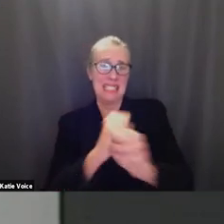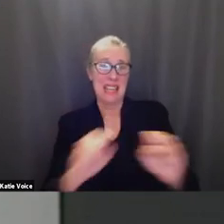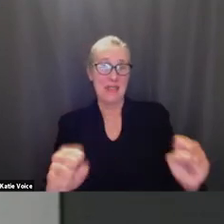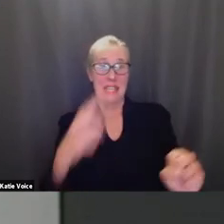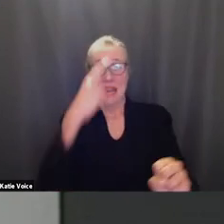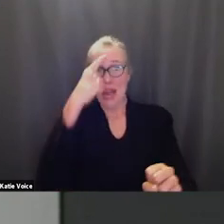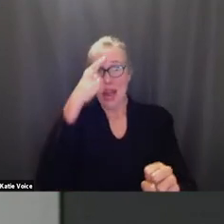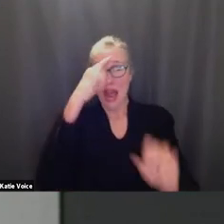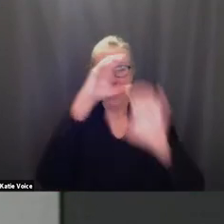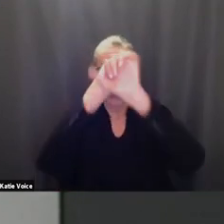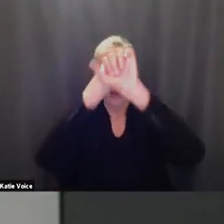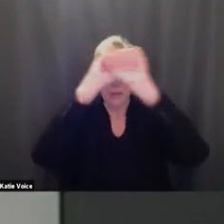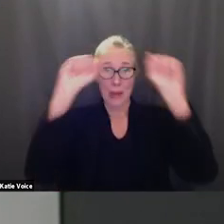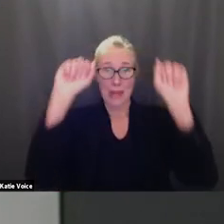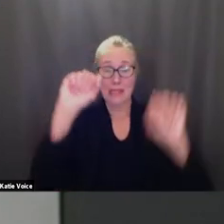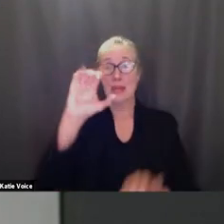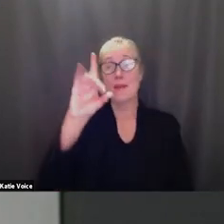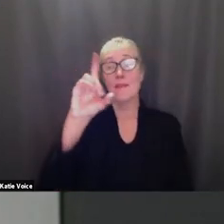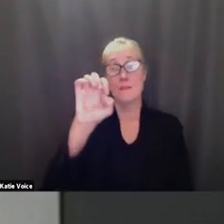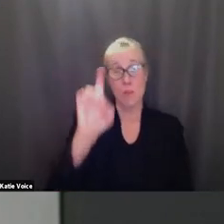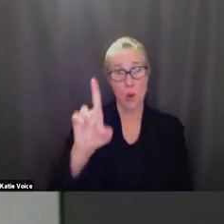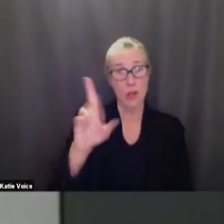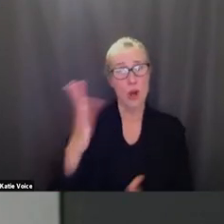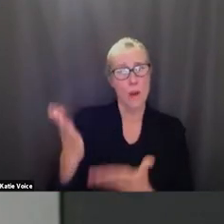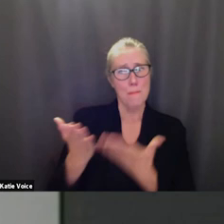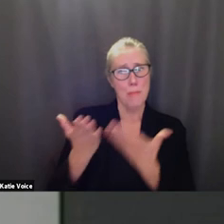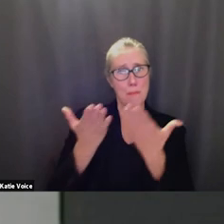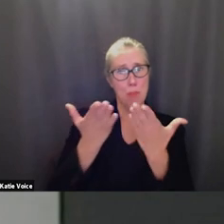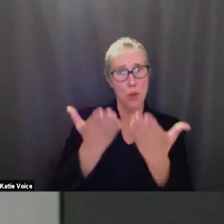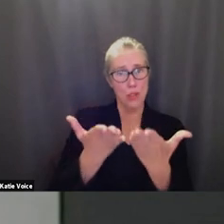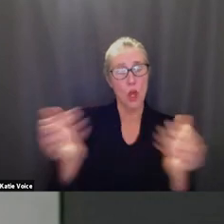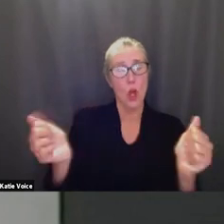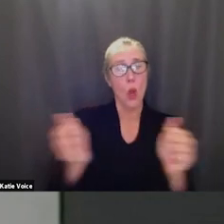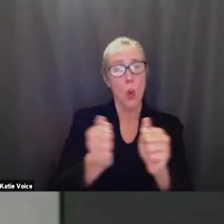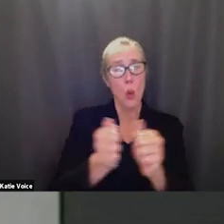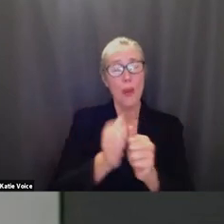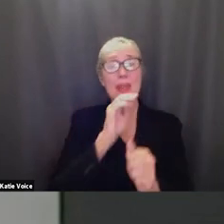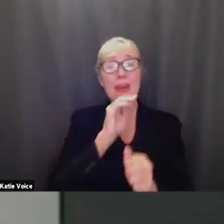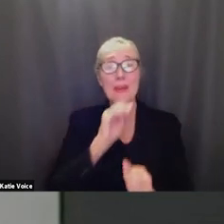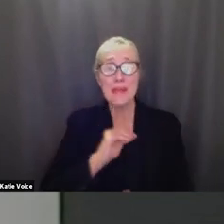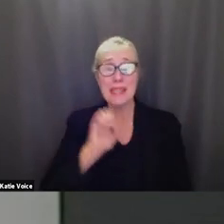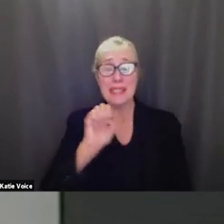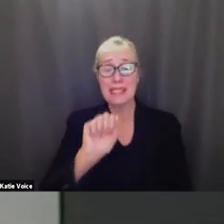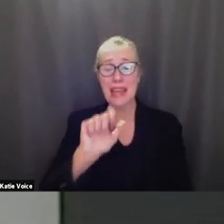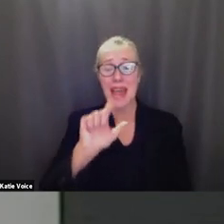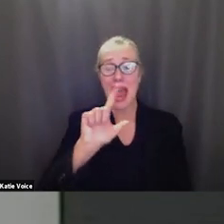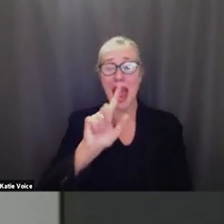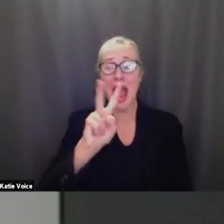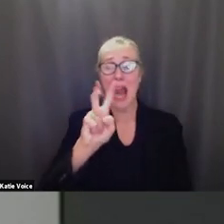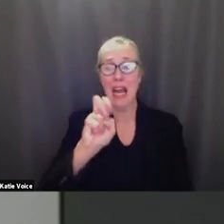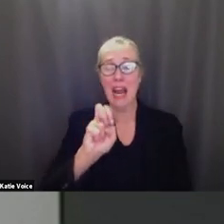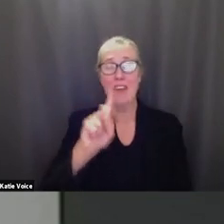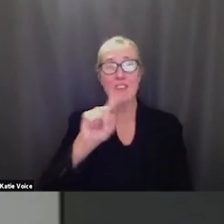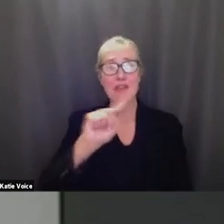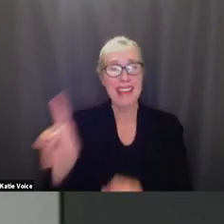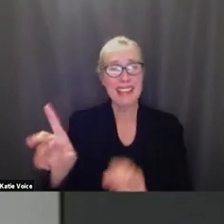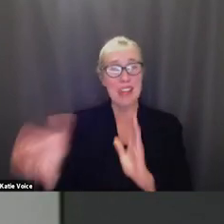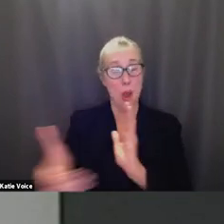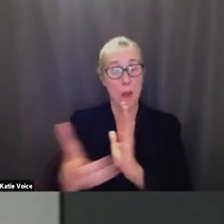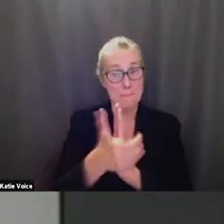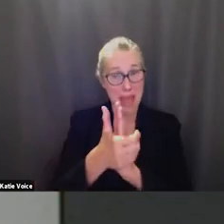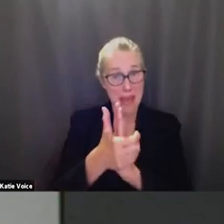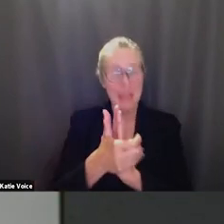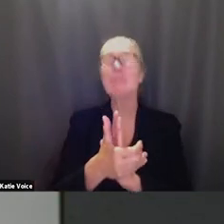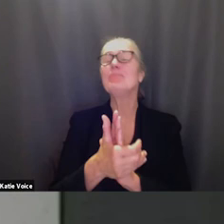proposal along with miss alvarez's amendment addition to it is a